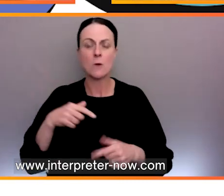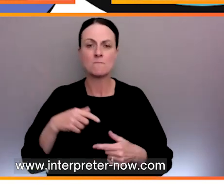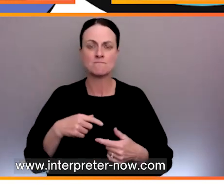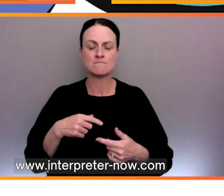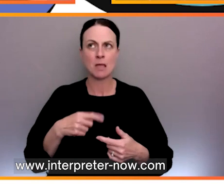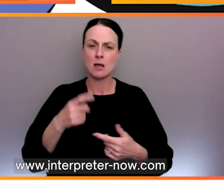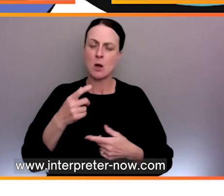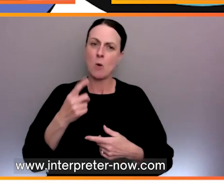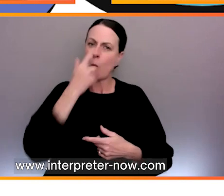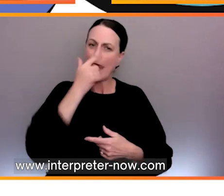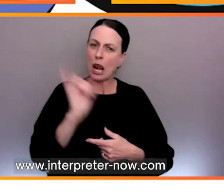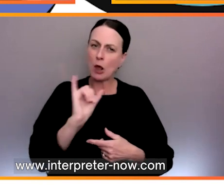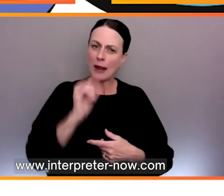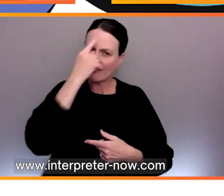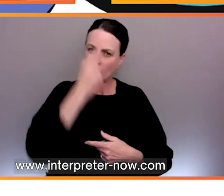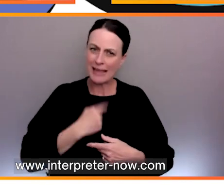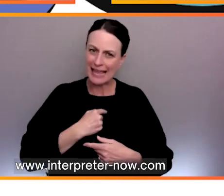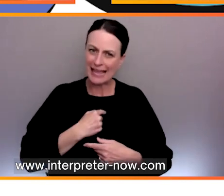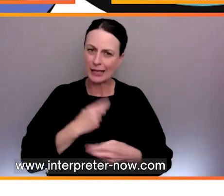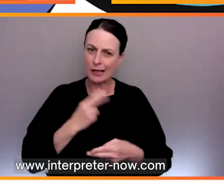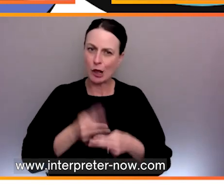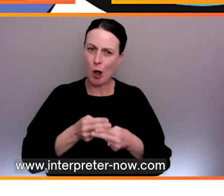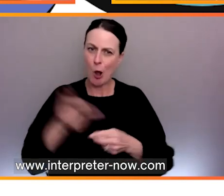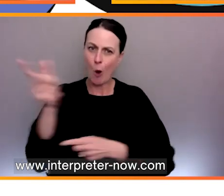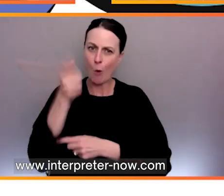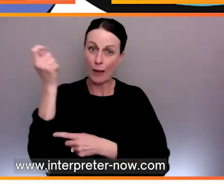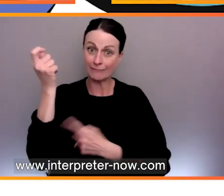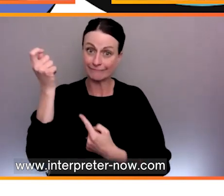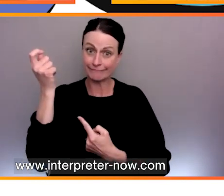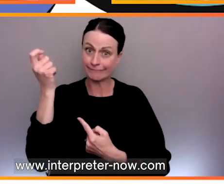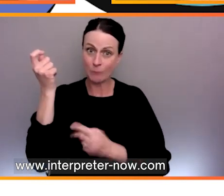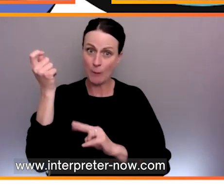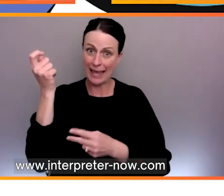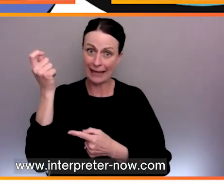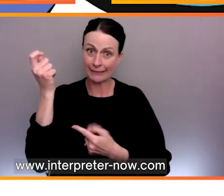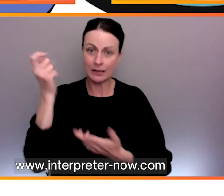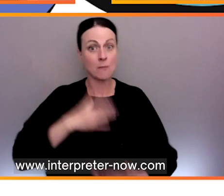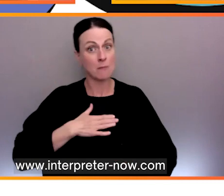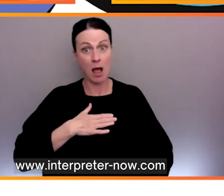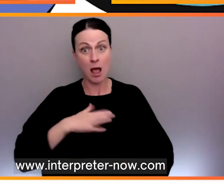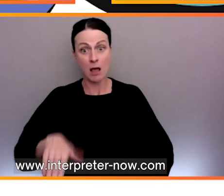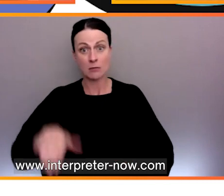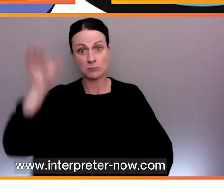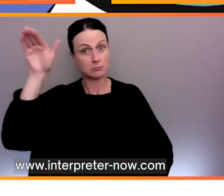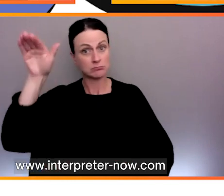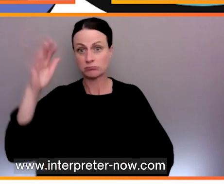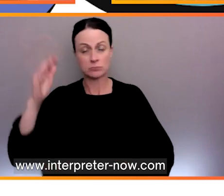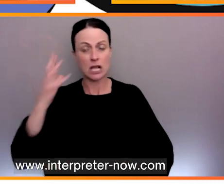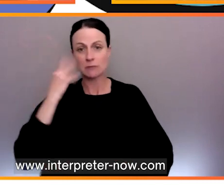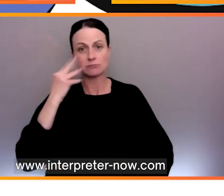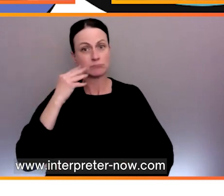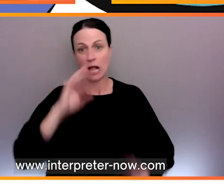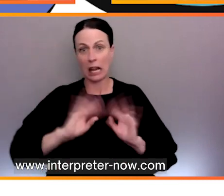clear. WL. And when that gets shaken up and sort of turned